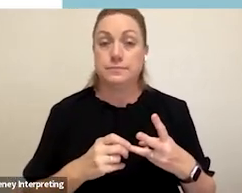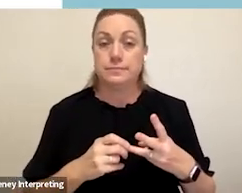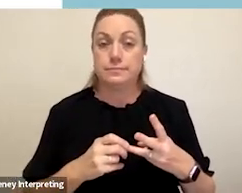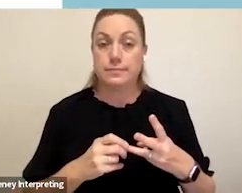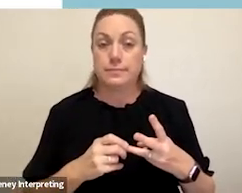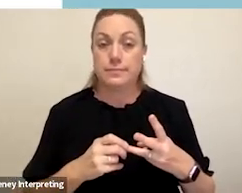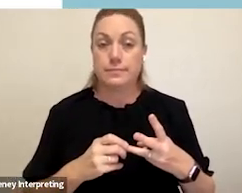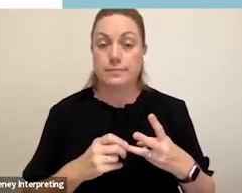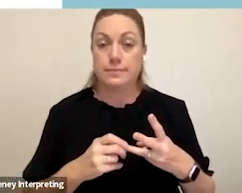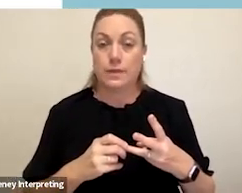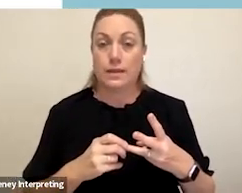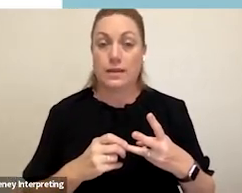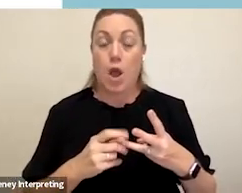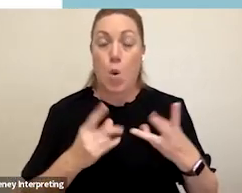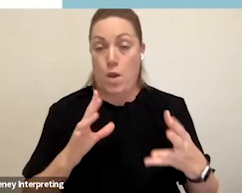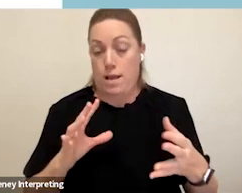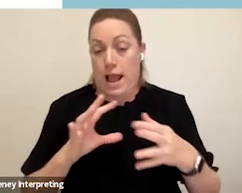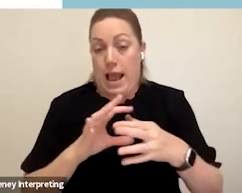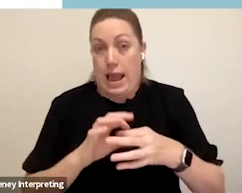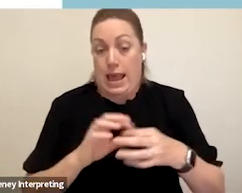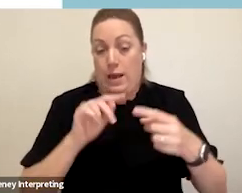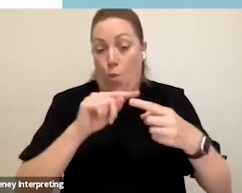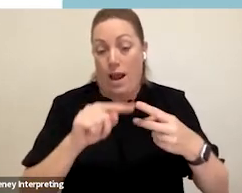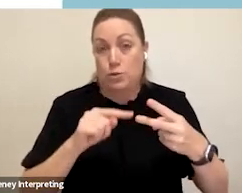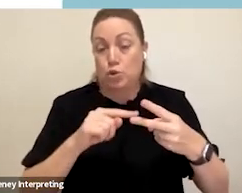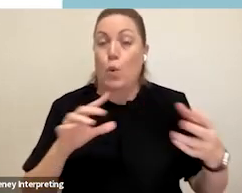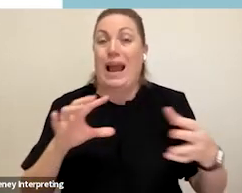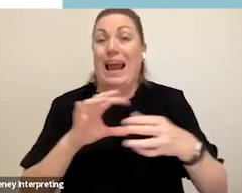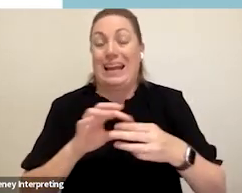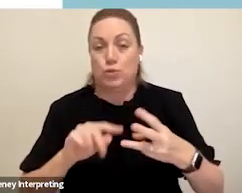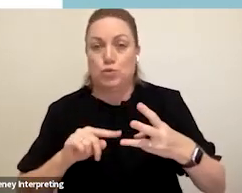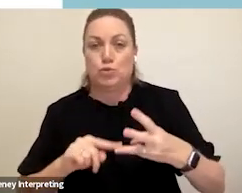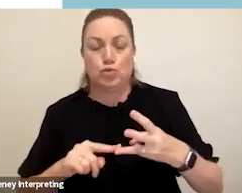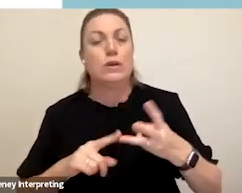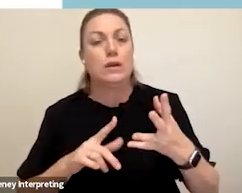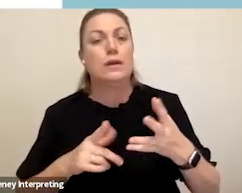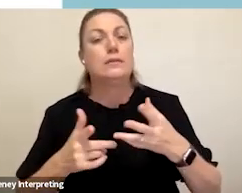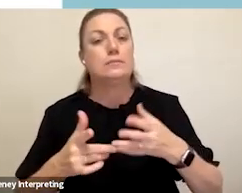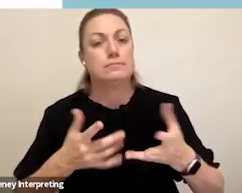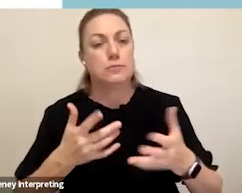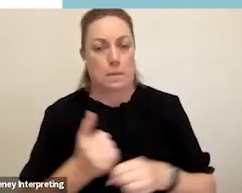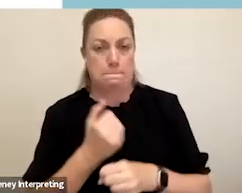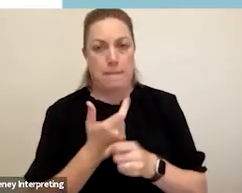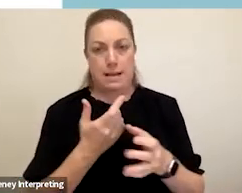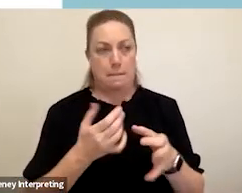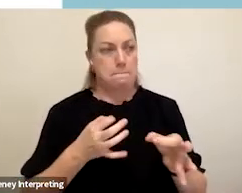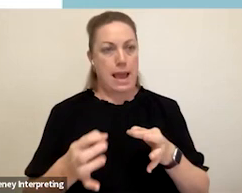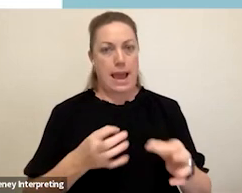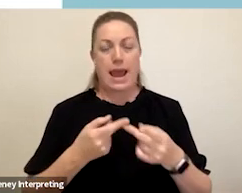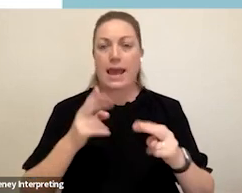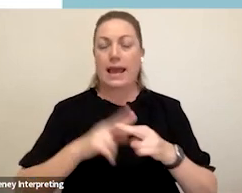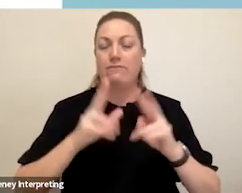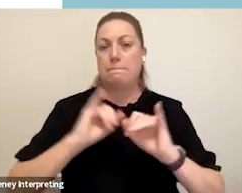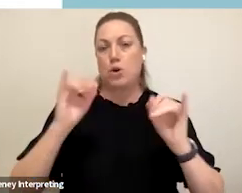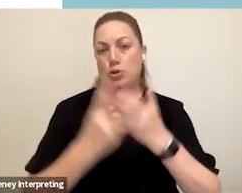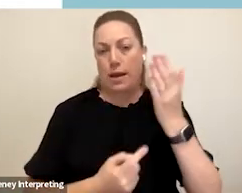2 things to make a plan for how those support needs would be managed in an emergency. And finally, step